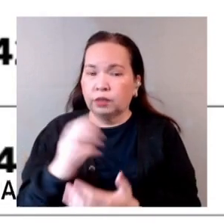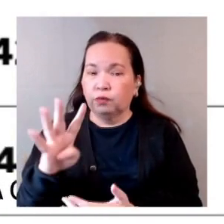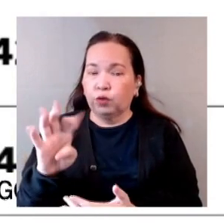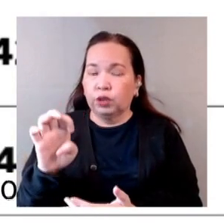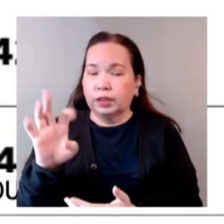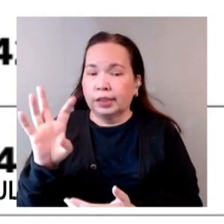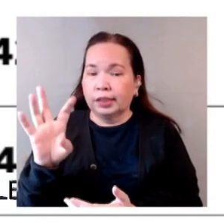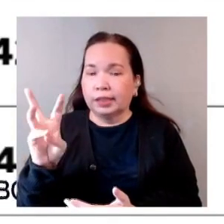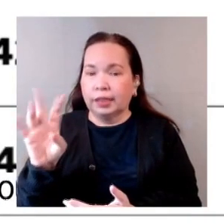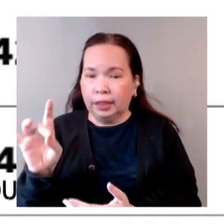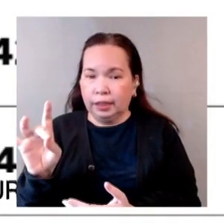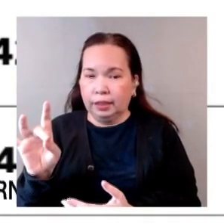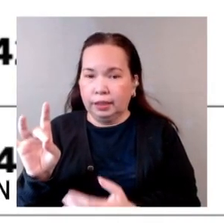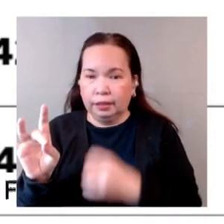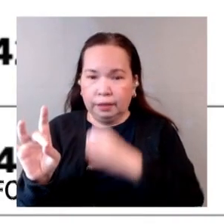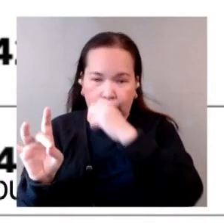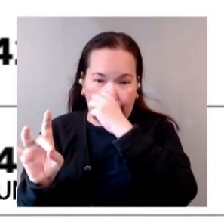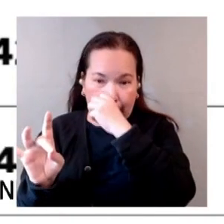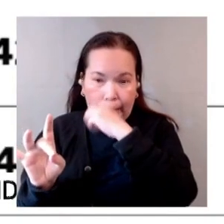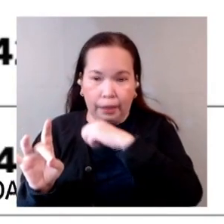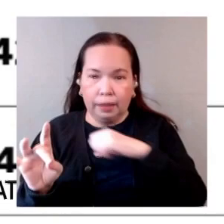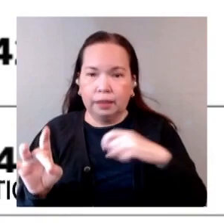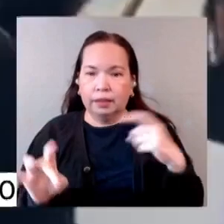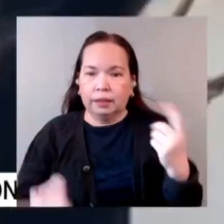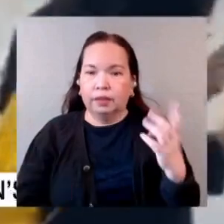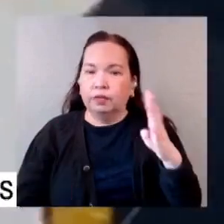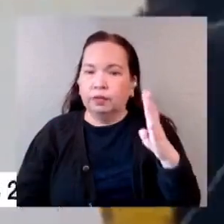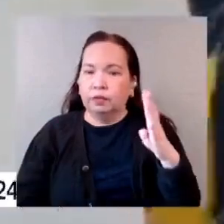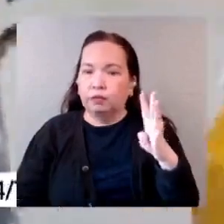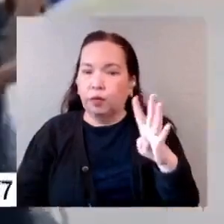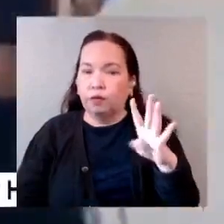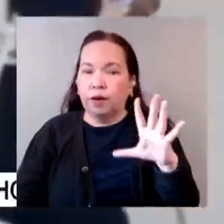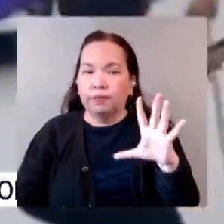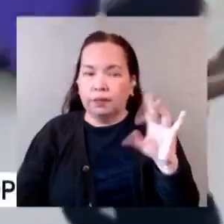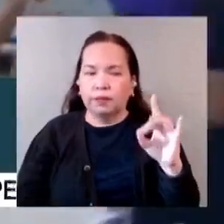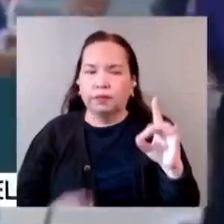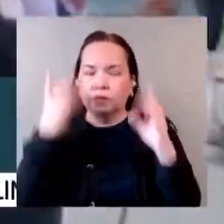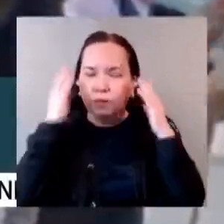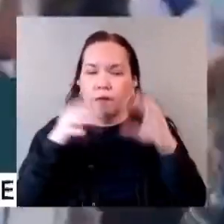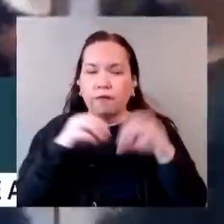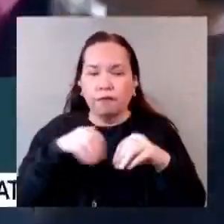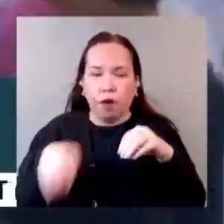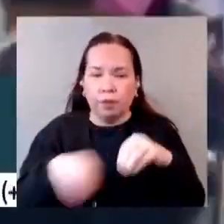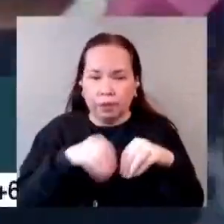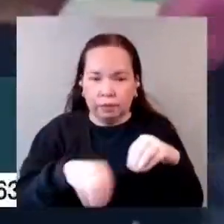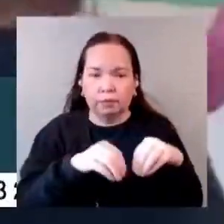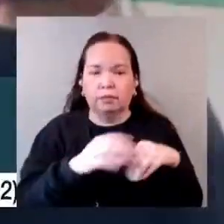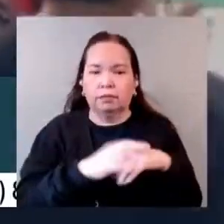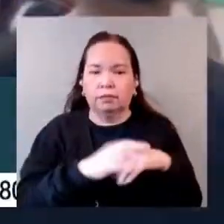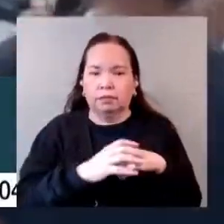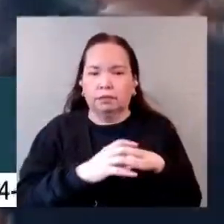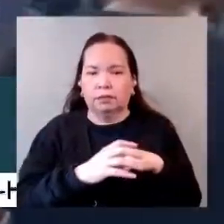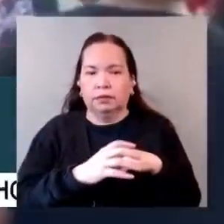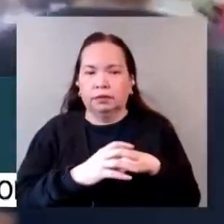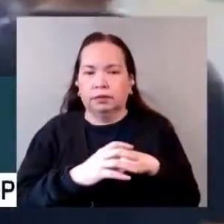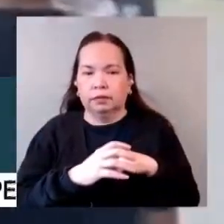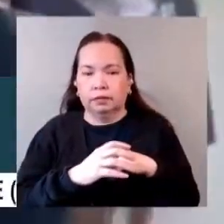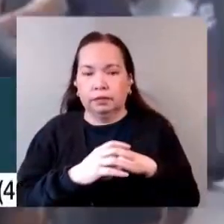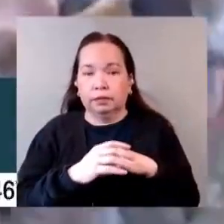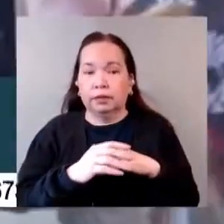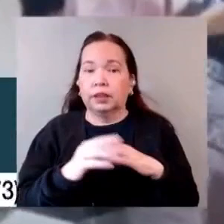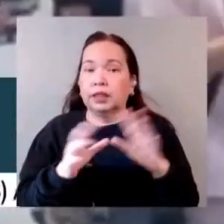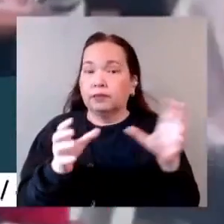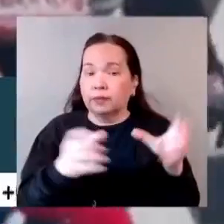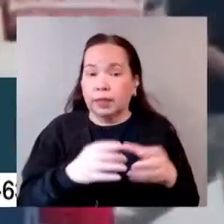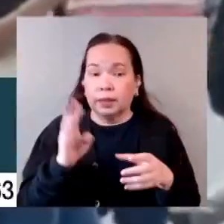non-agricultural establishments and 458 for agricultural establishments for less than 10 workers. For Class B areas, it